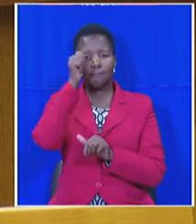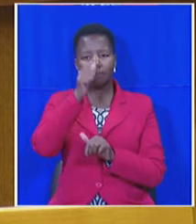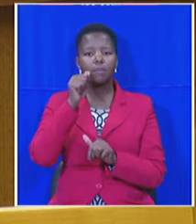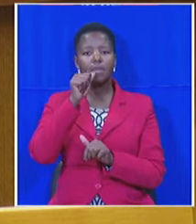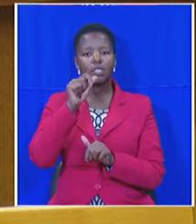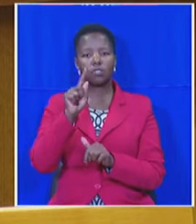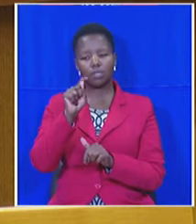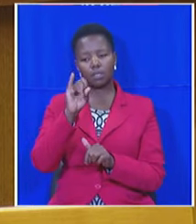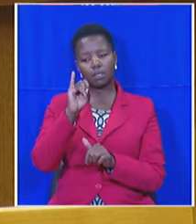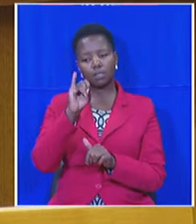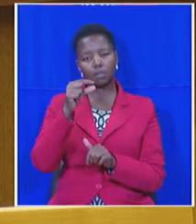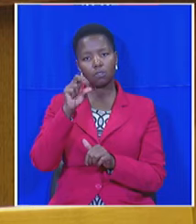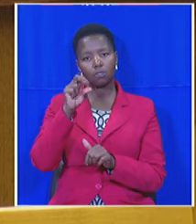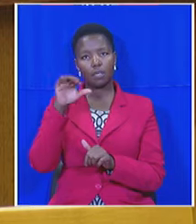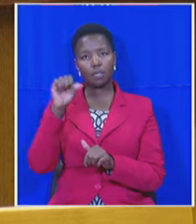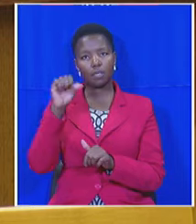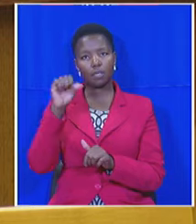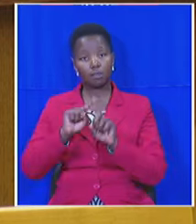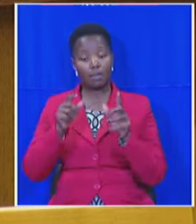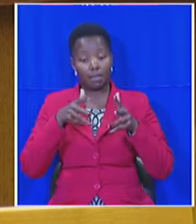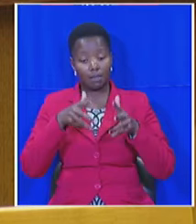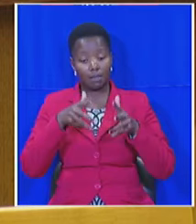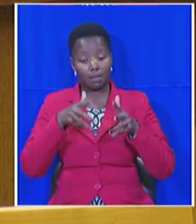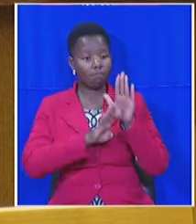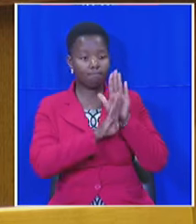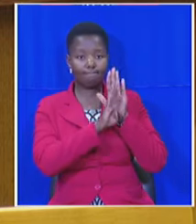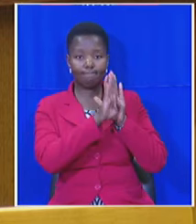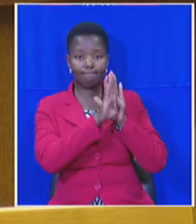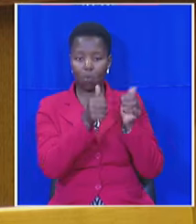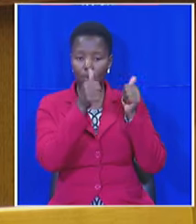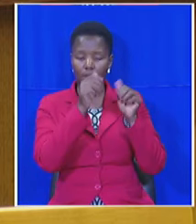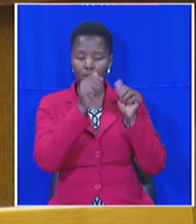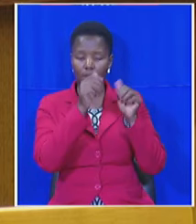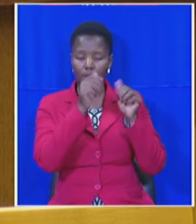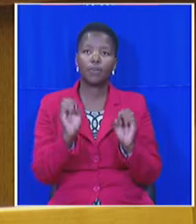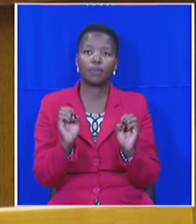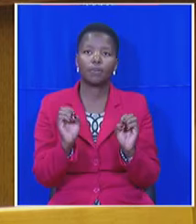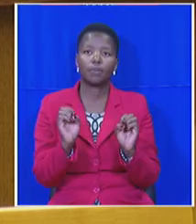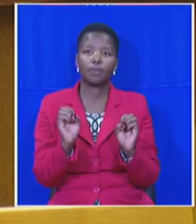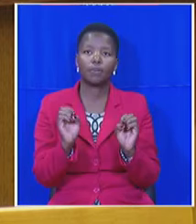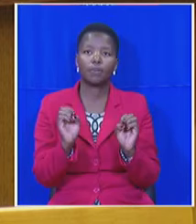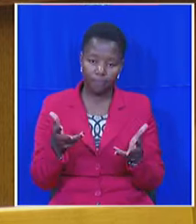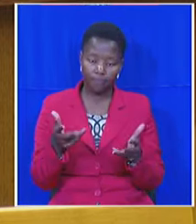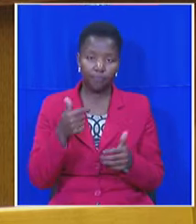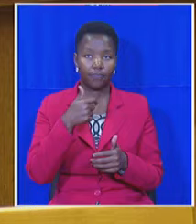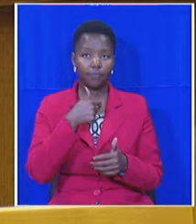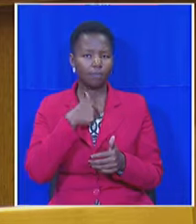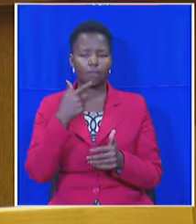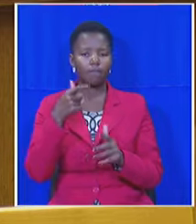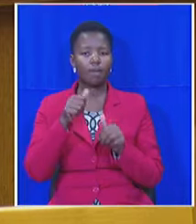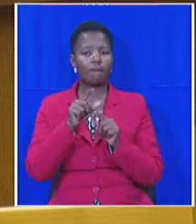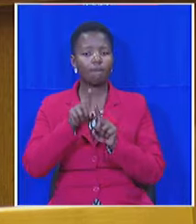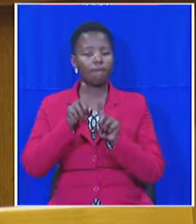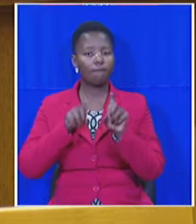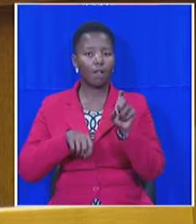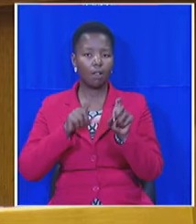state idea is not going that well because of the many failures of government that we see all around us. One of these failures is in the field of